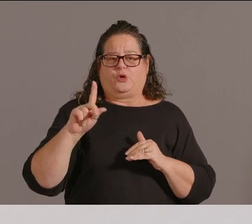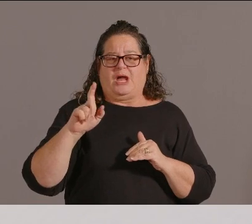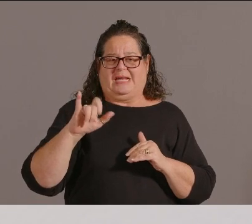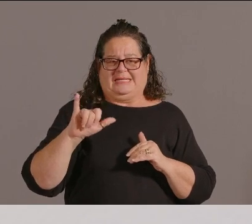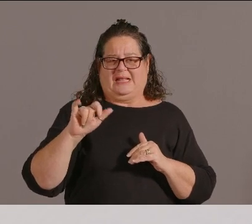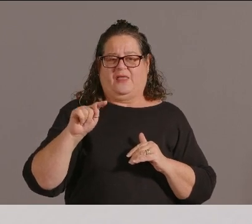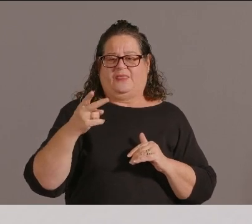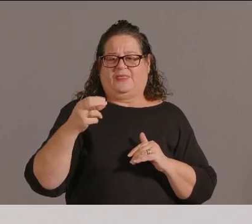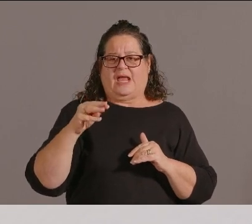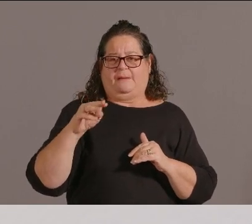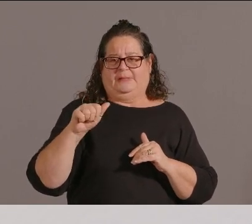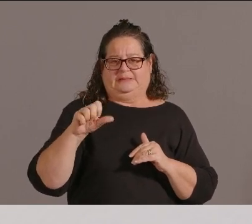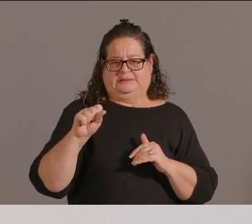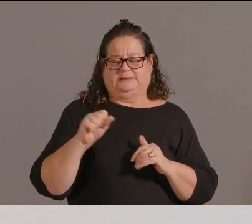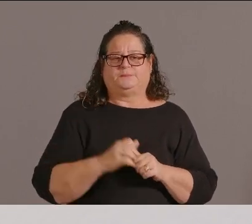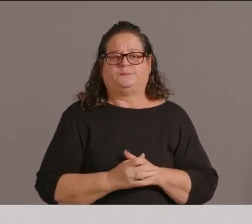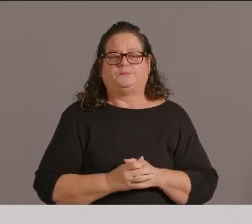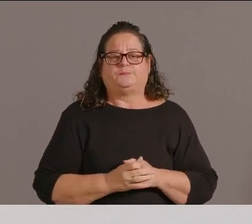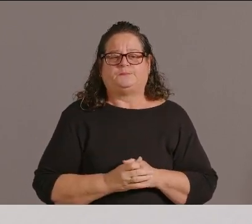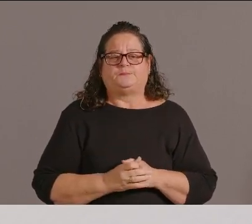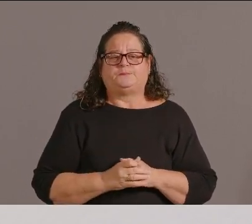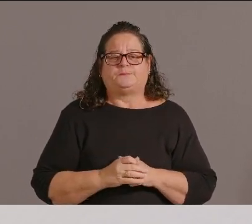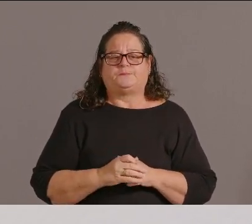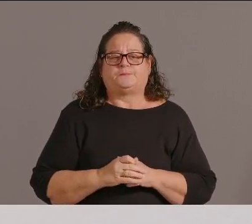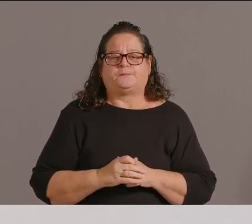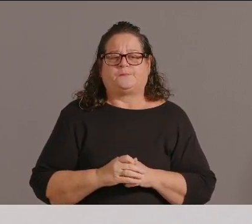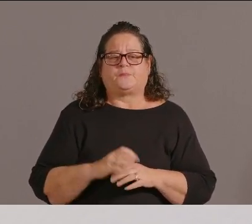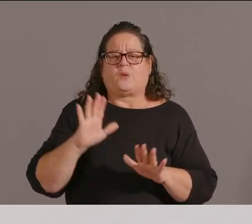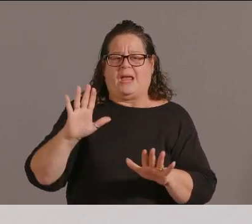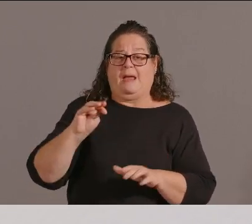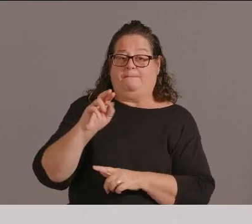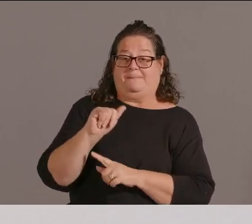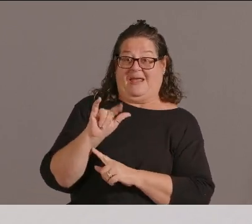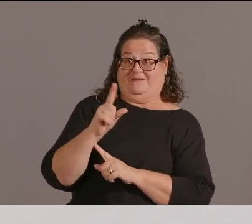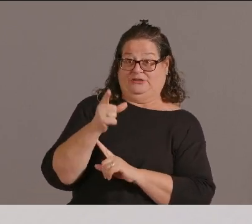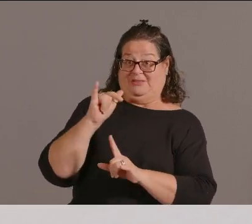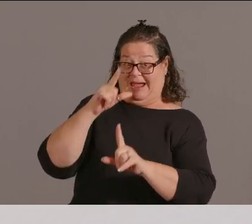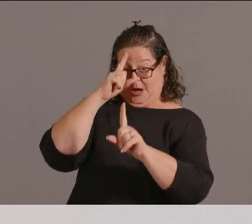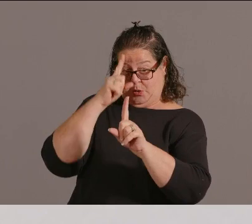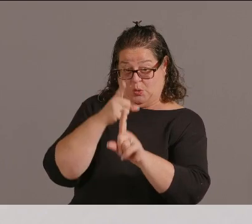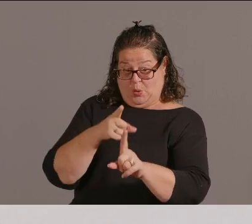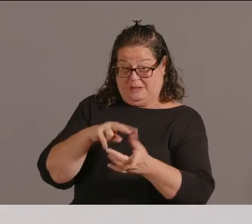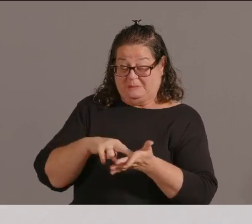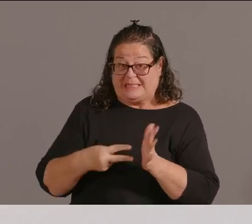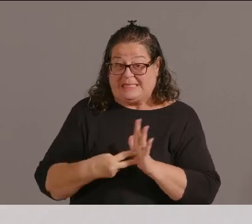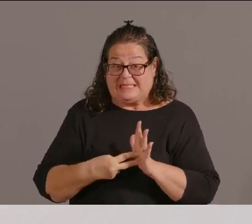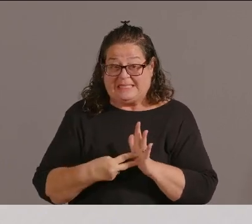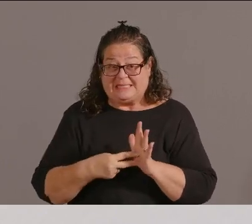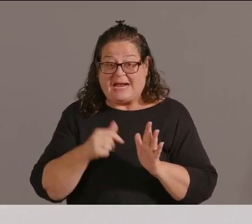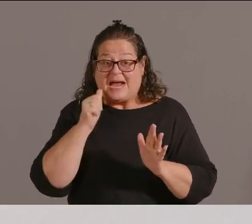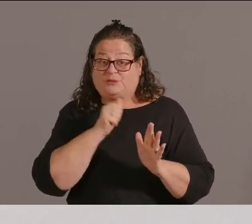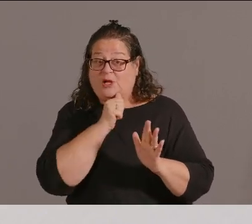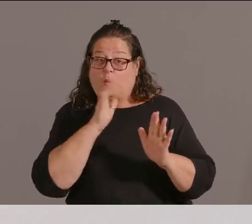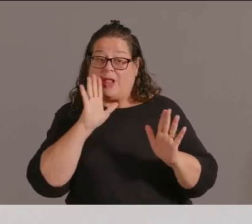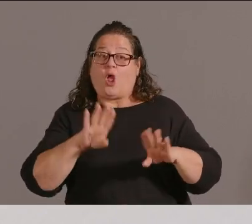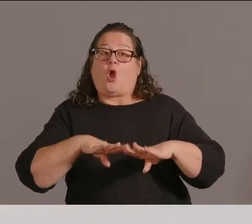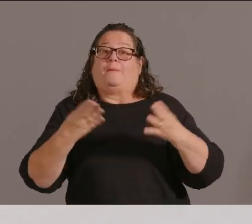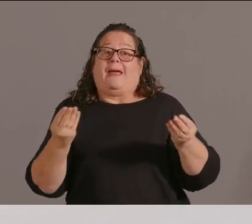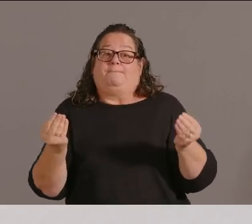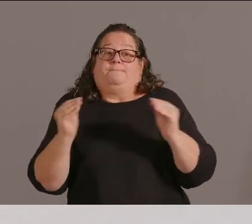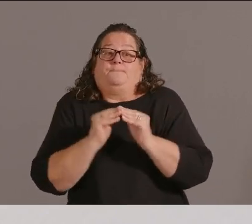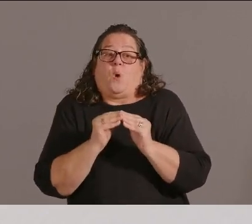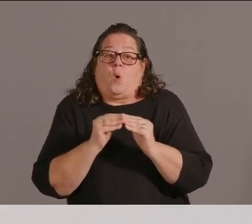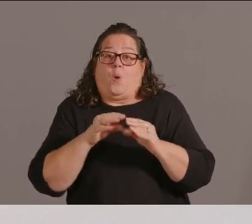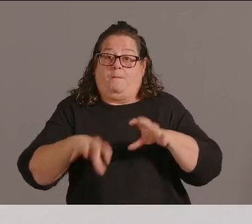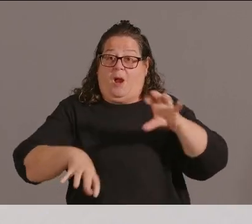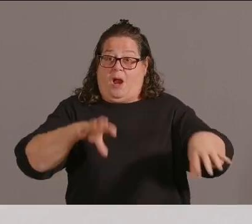Hi. With the May 1st timeline, would Arizona open up more pods, or would way more vaccine go to pharmacies or